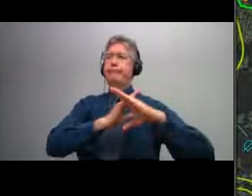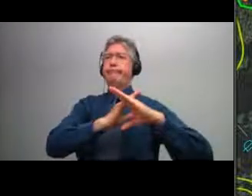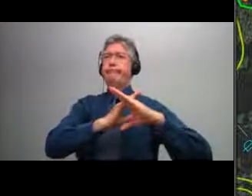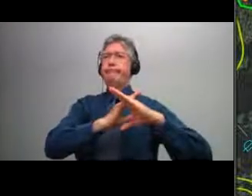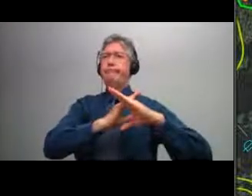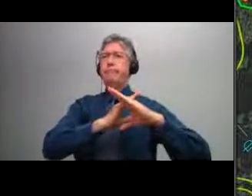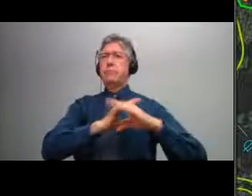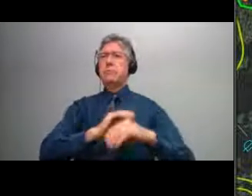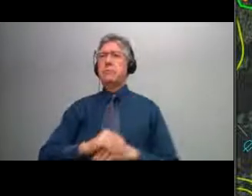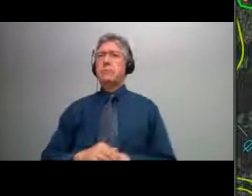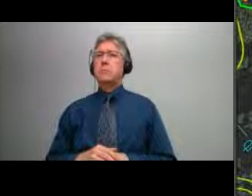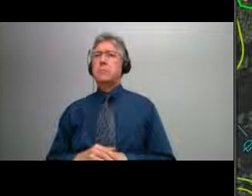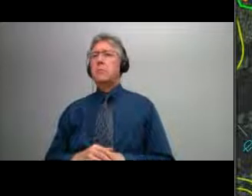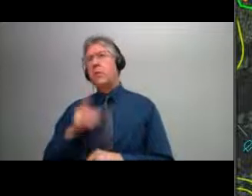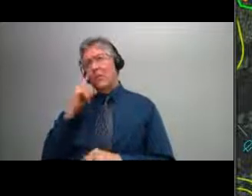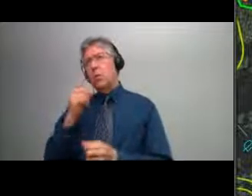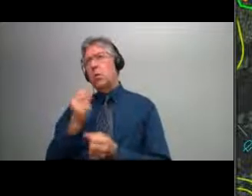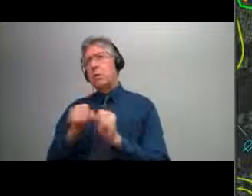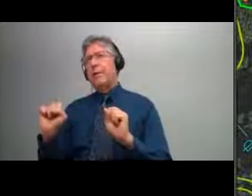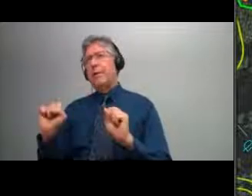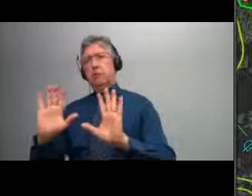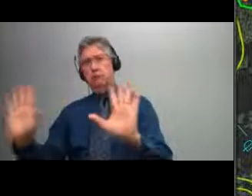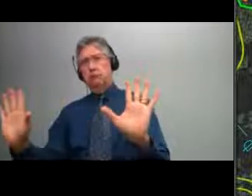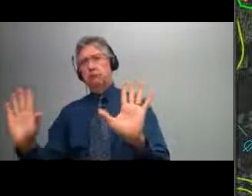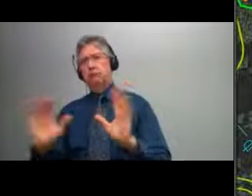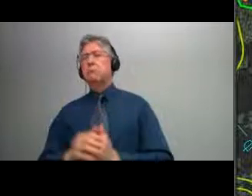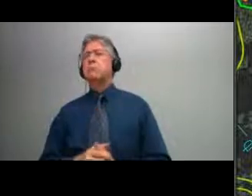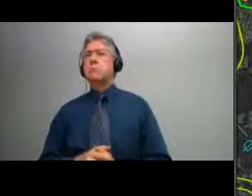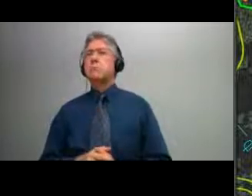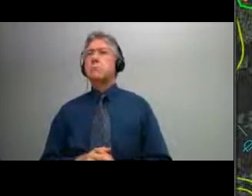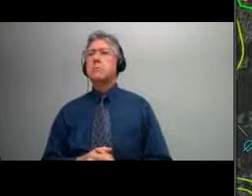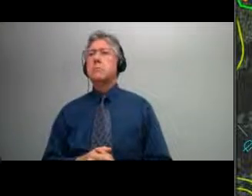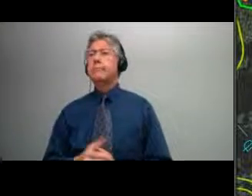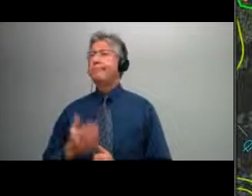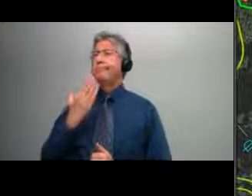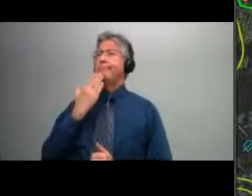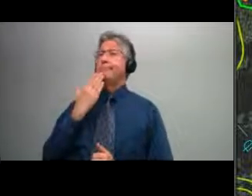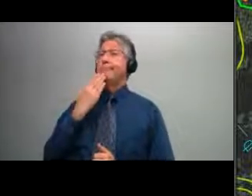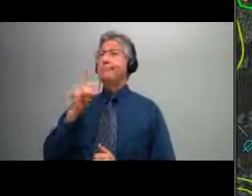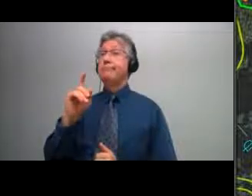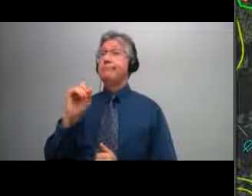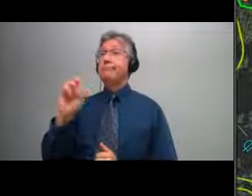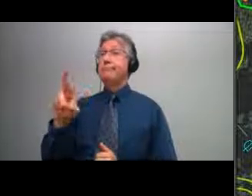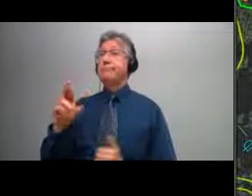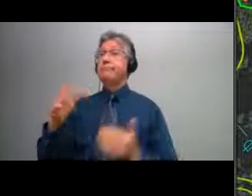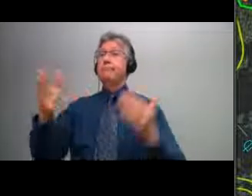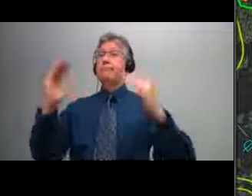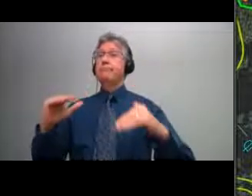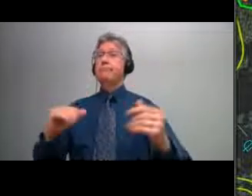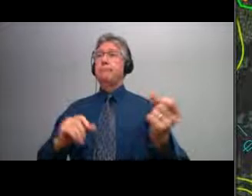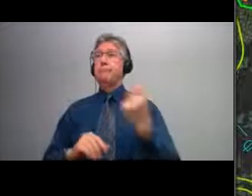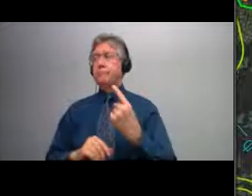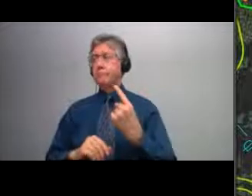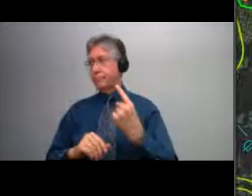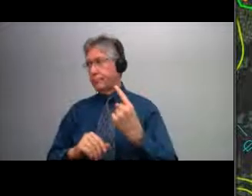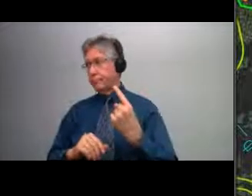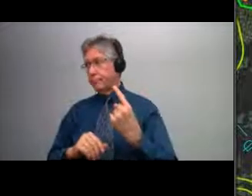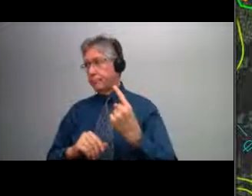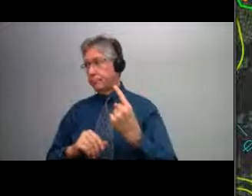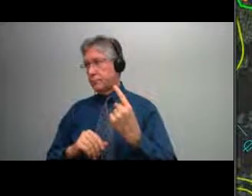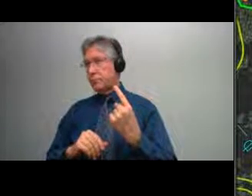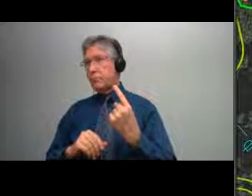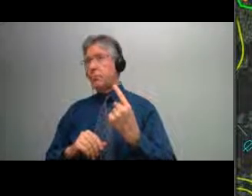That's purely a safety aspect. Okay, thank you, Zamir. Our next question comes